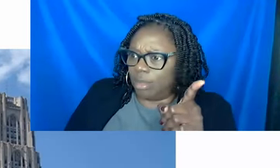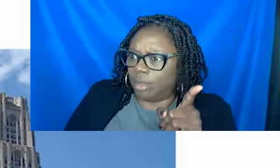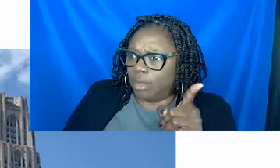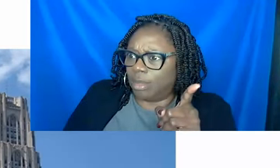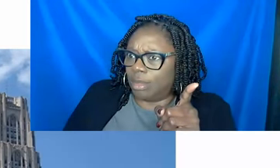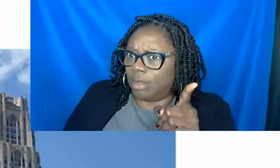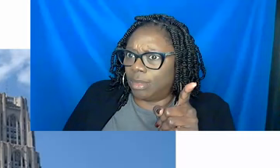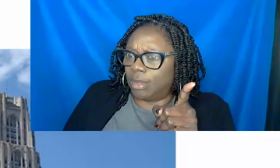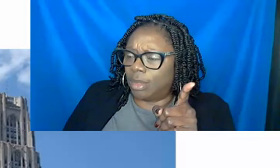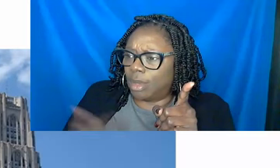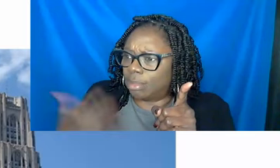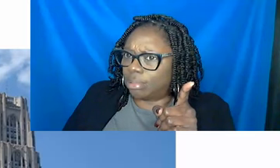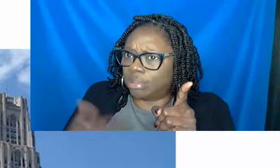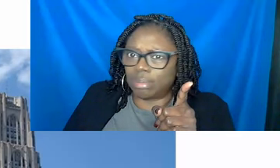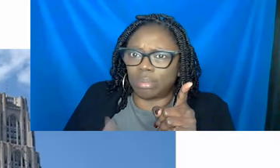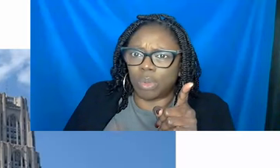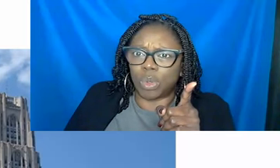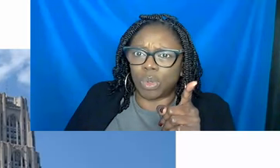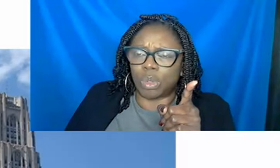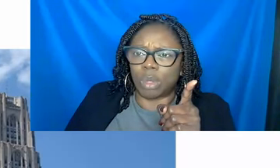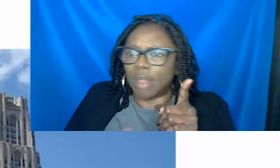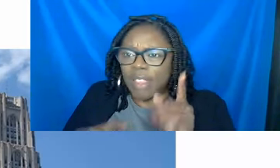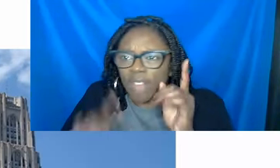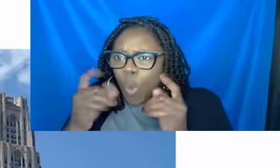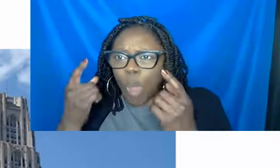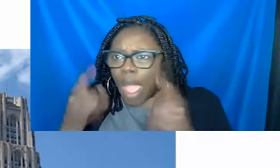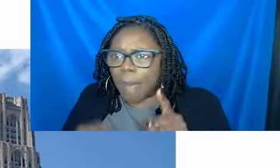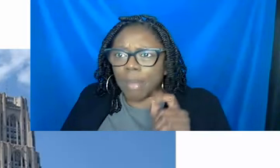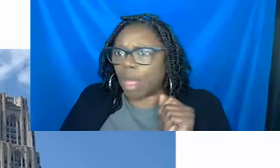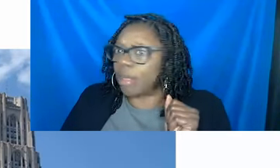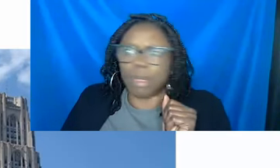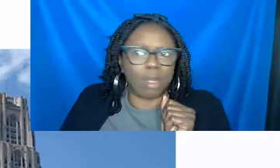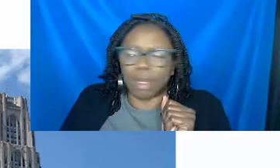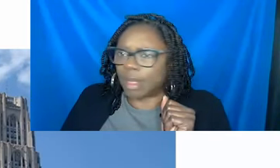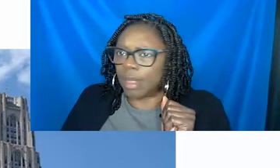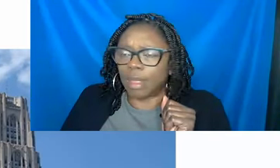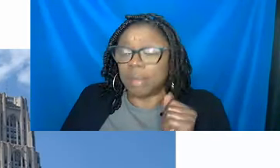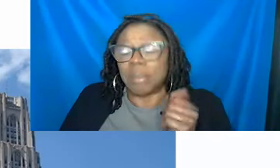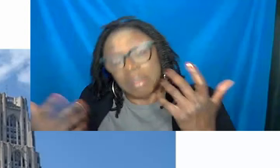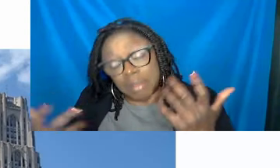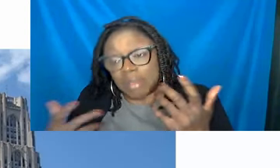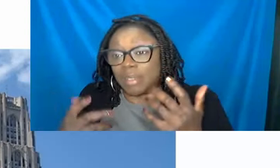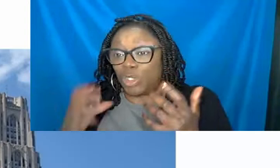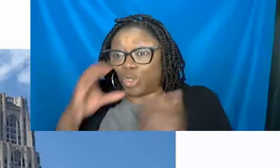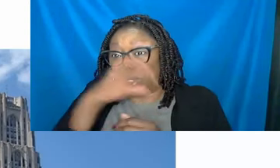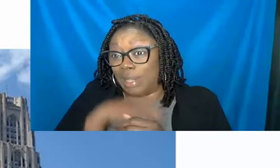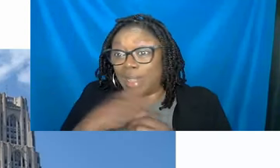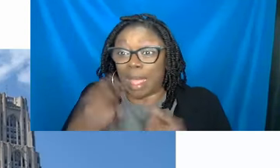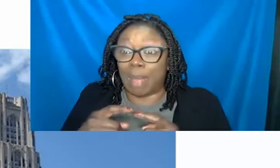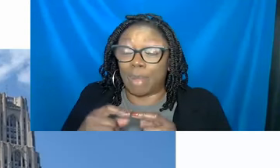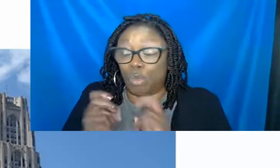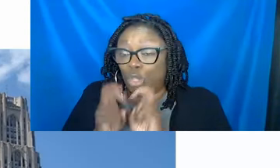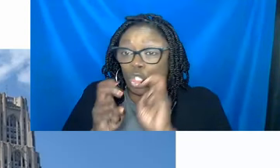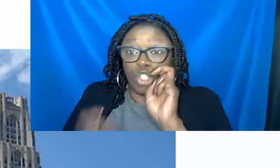what happened. It's an unsolved case. But the world works in mysterious ways. And so we were all shocked